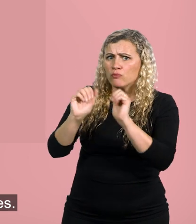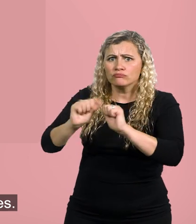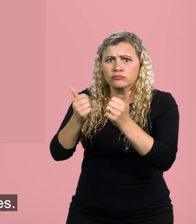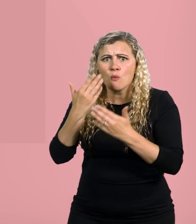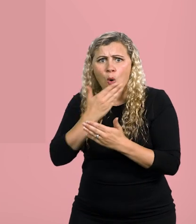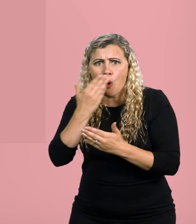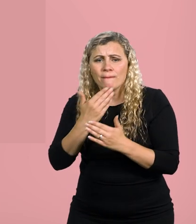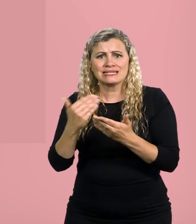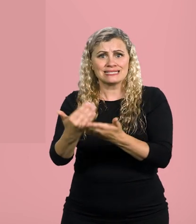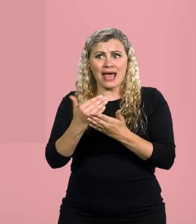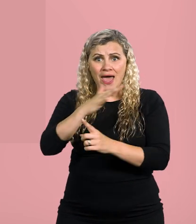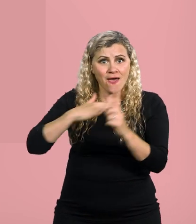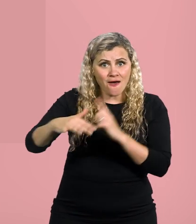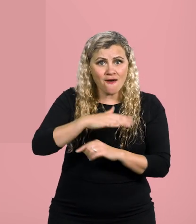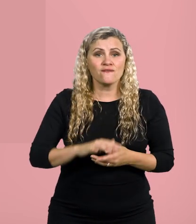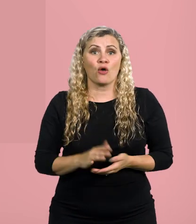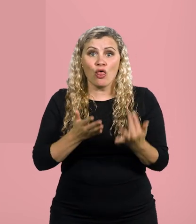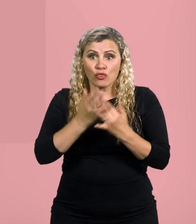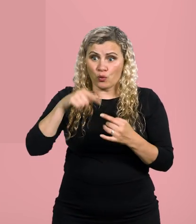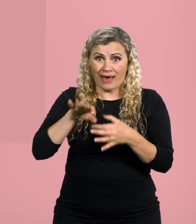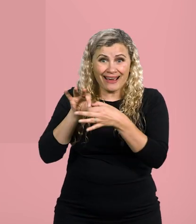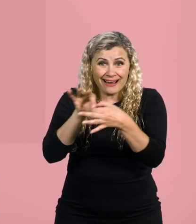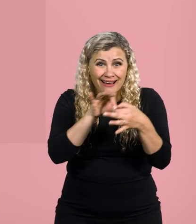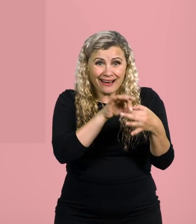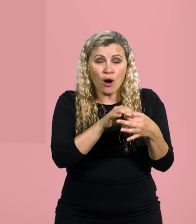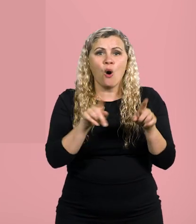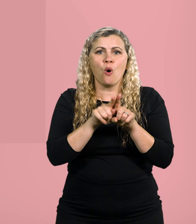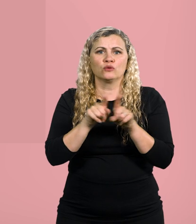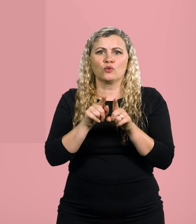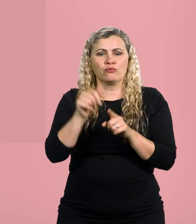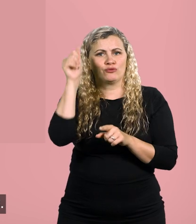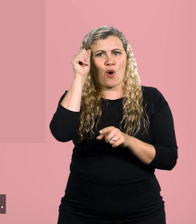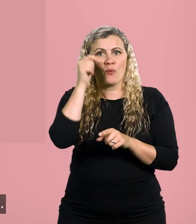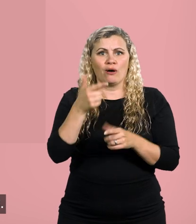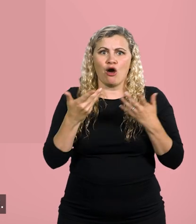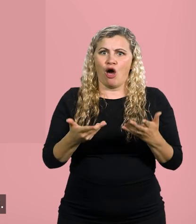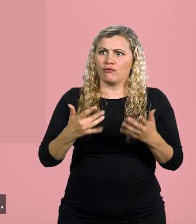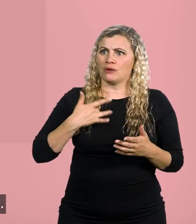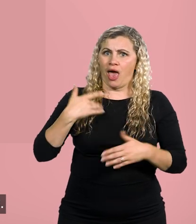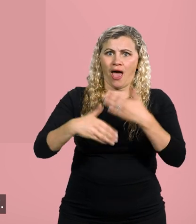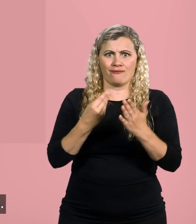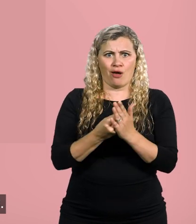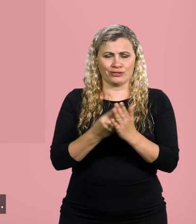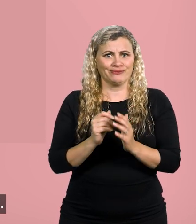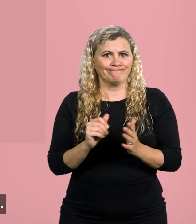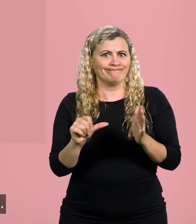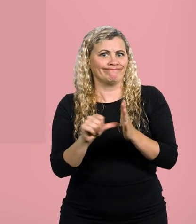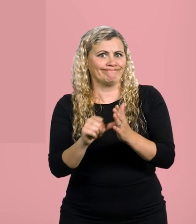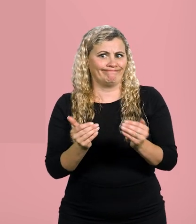safe communities through our engagements we also recognize the impact of the current cost of living